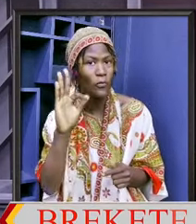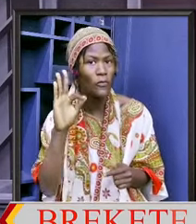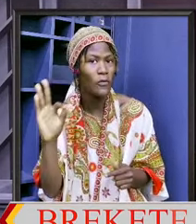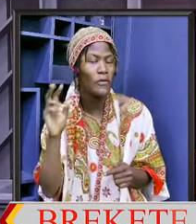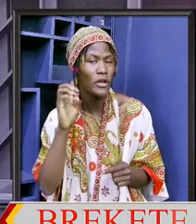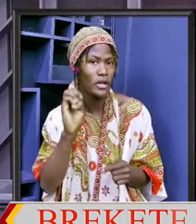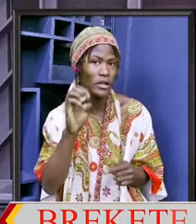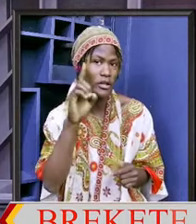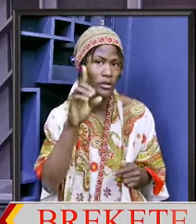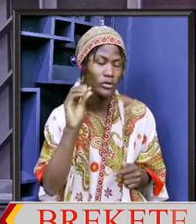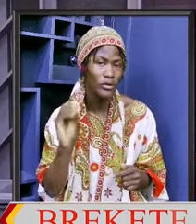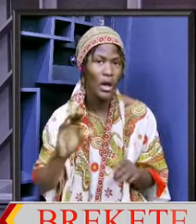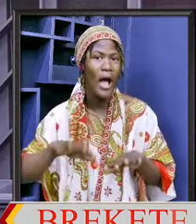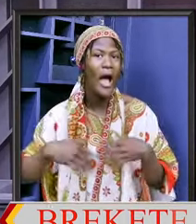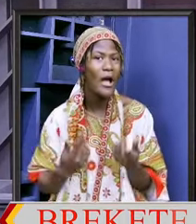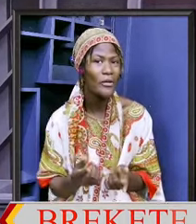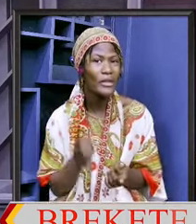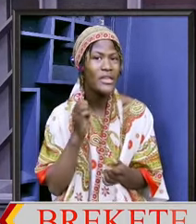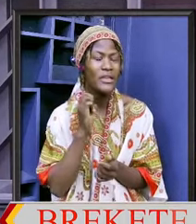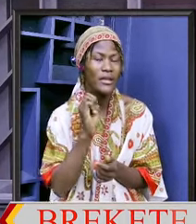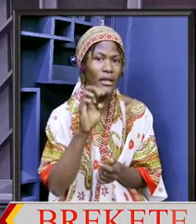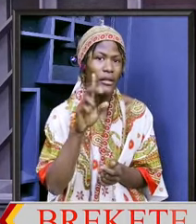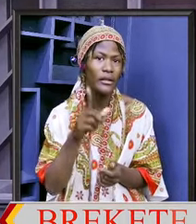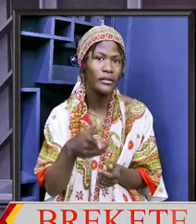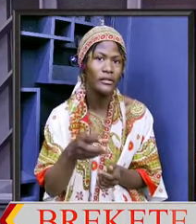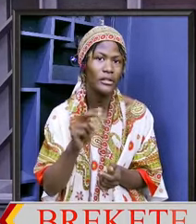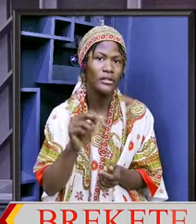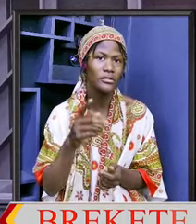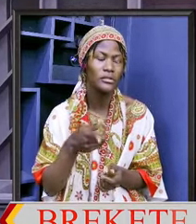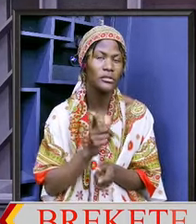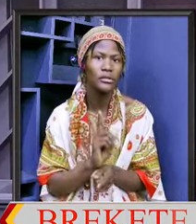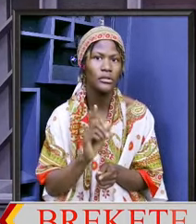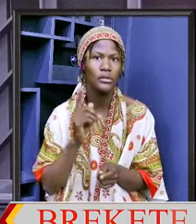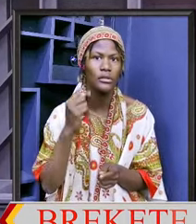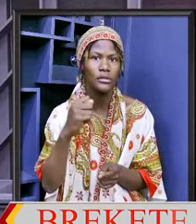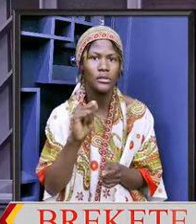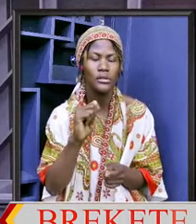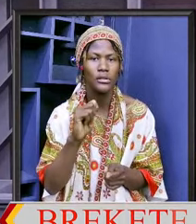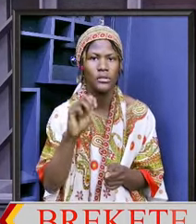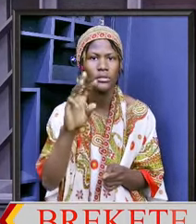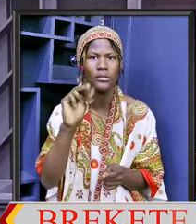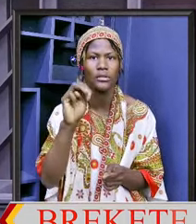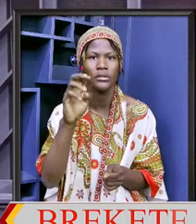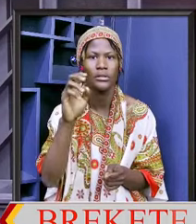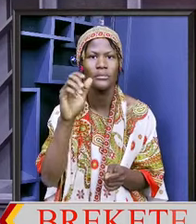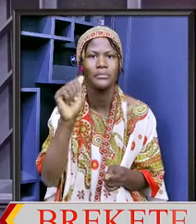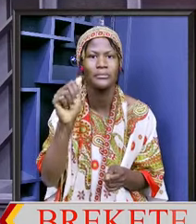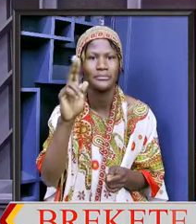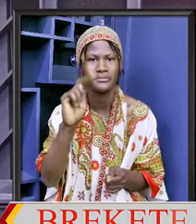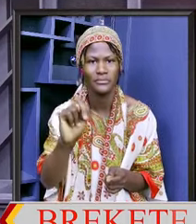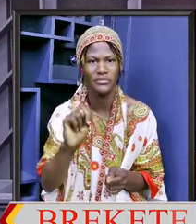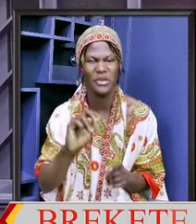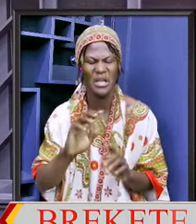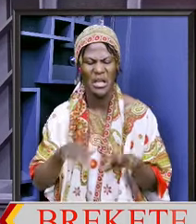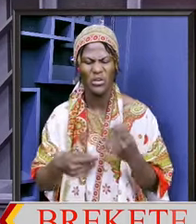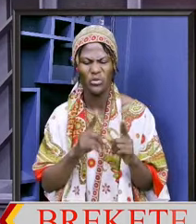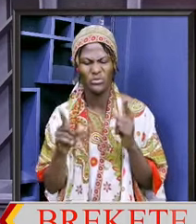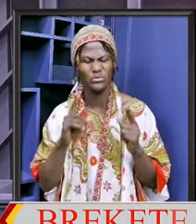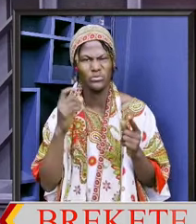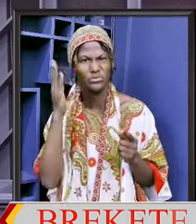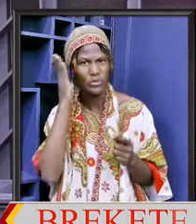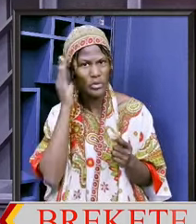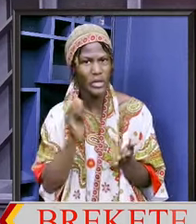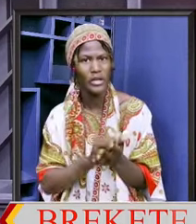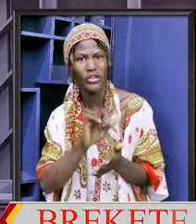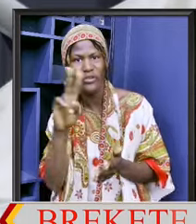how Ufedo don't engage this man. How una go no say na two of them plan this thing. No be prank again. I don't know whether una